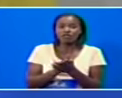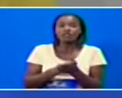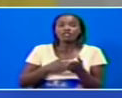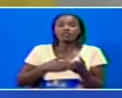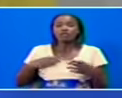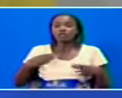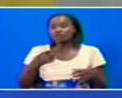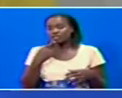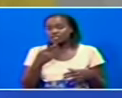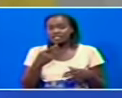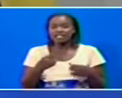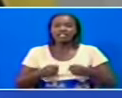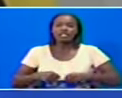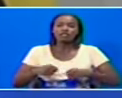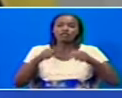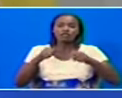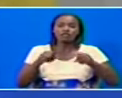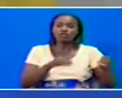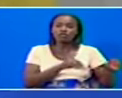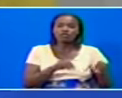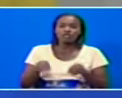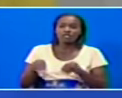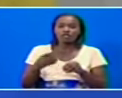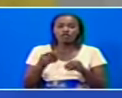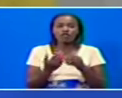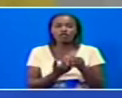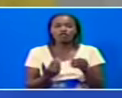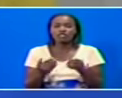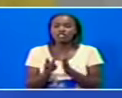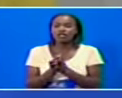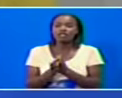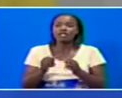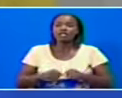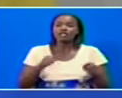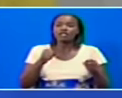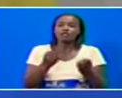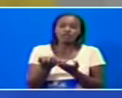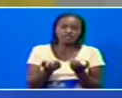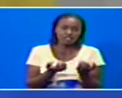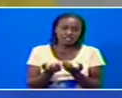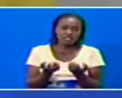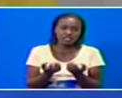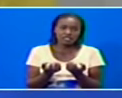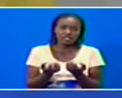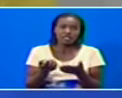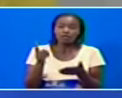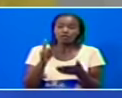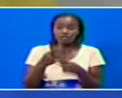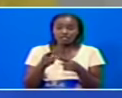stated, facilitates movement of goods, it will facilitate trade. But what I would